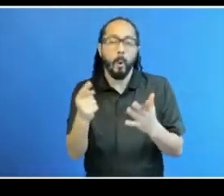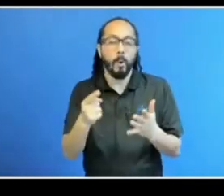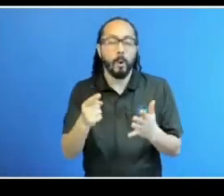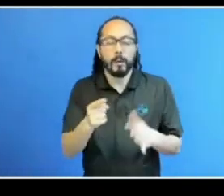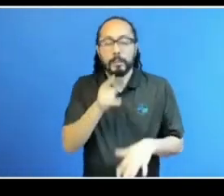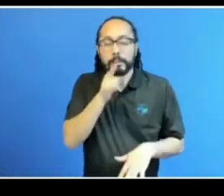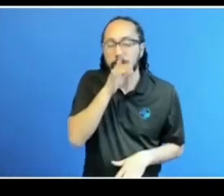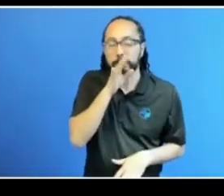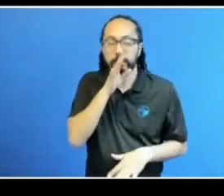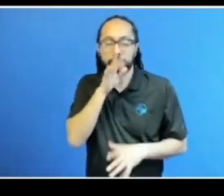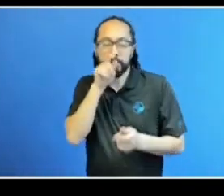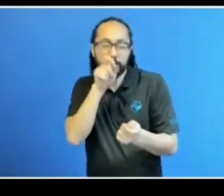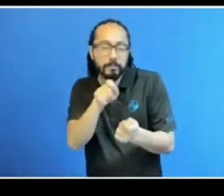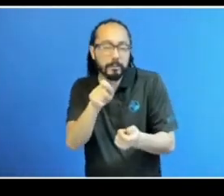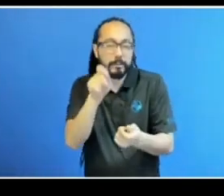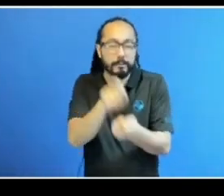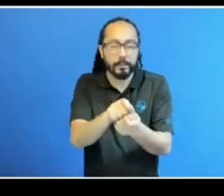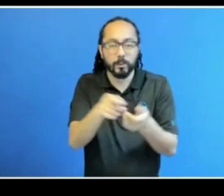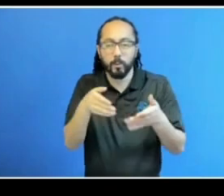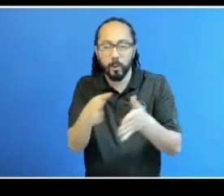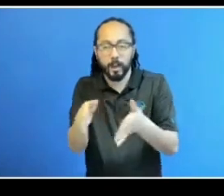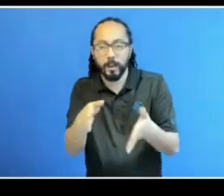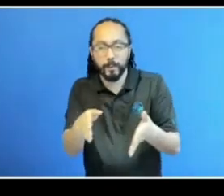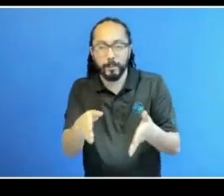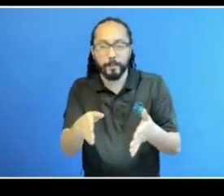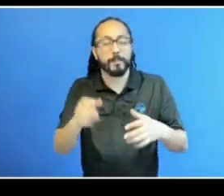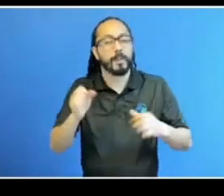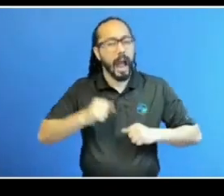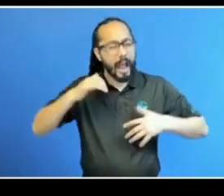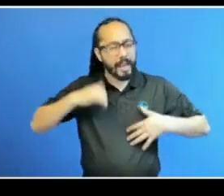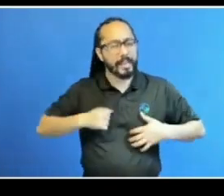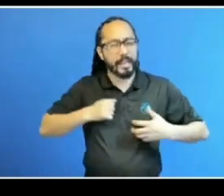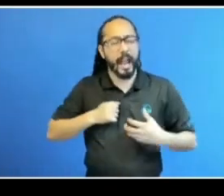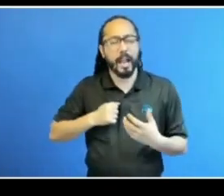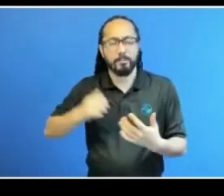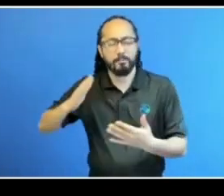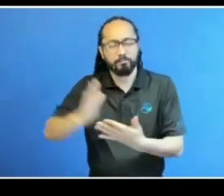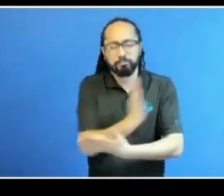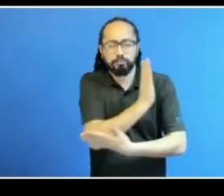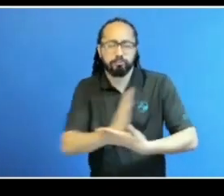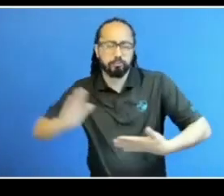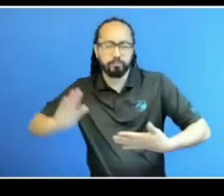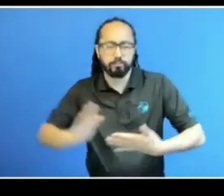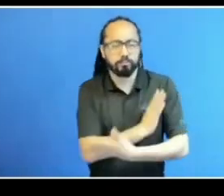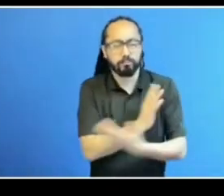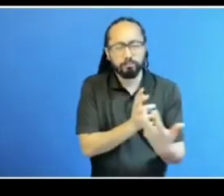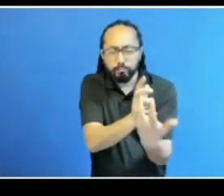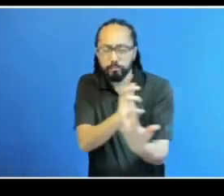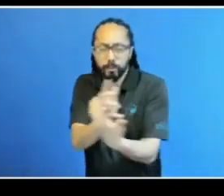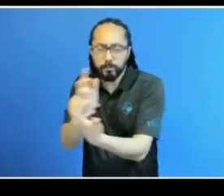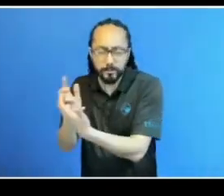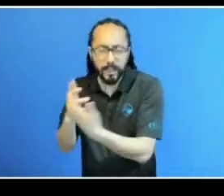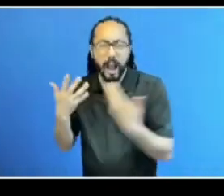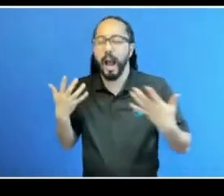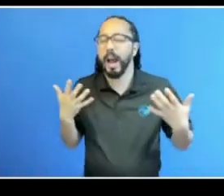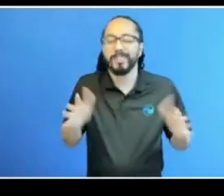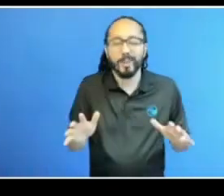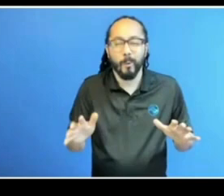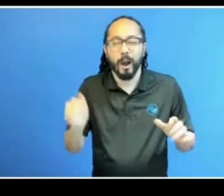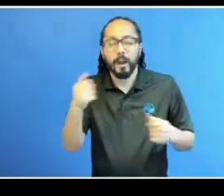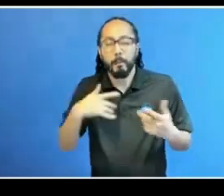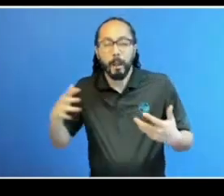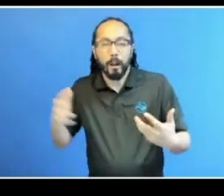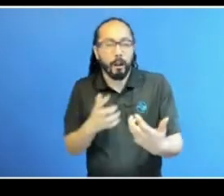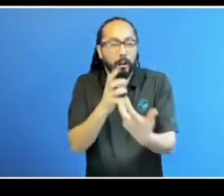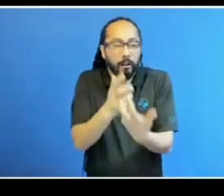me, because I chameleon well, but it's exhausting. I don't want to have to chameleon to make money to feed